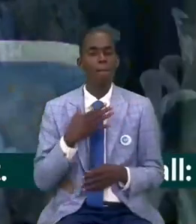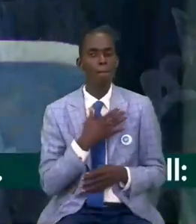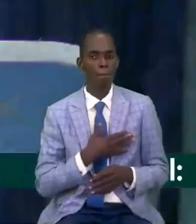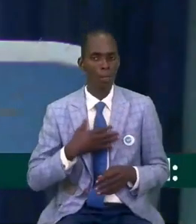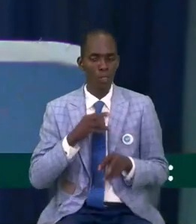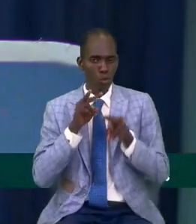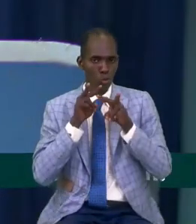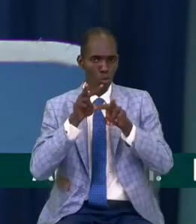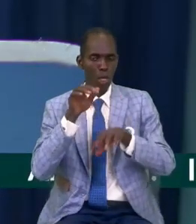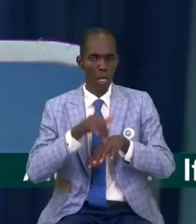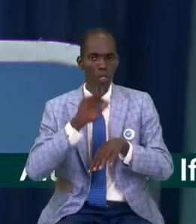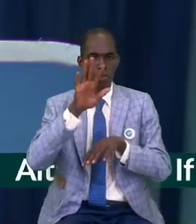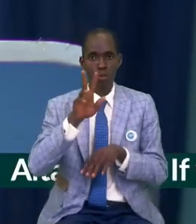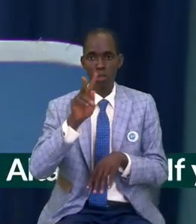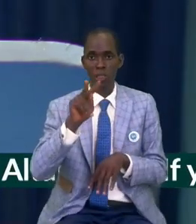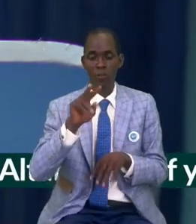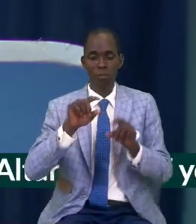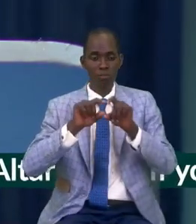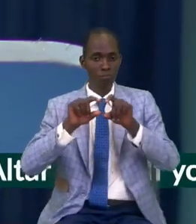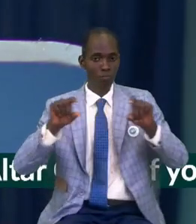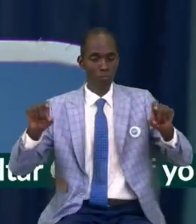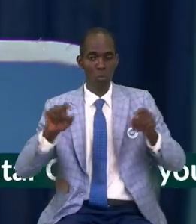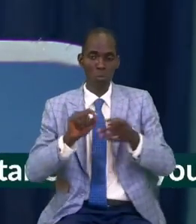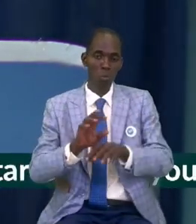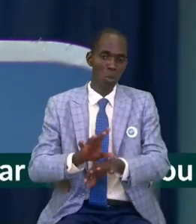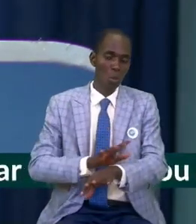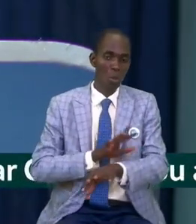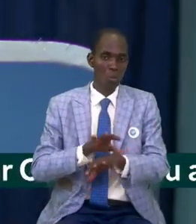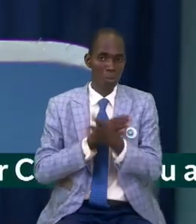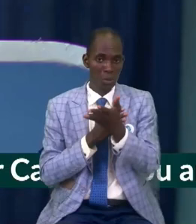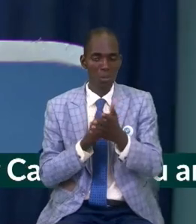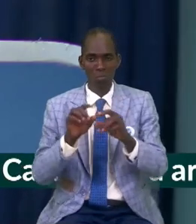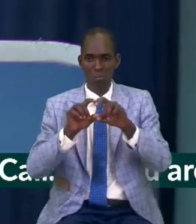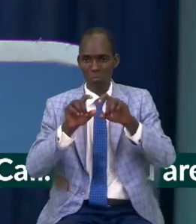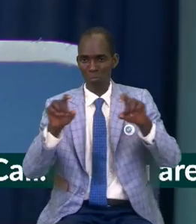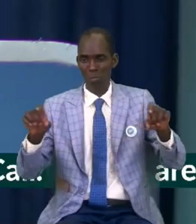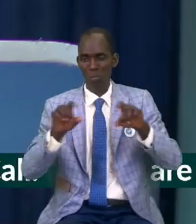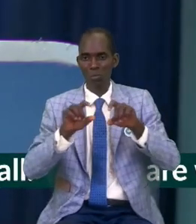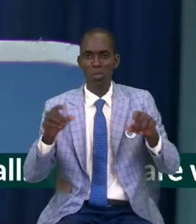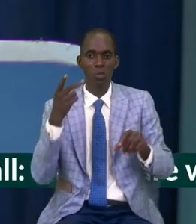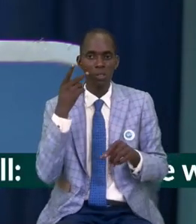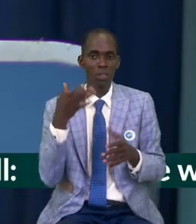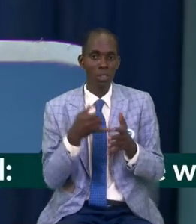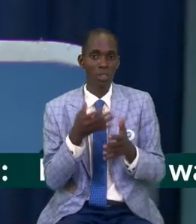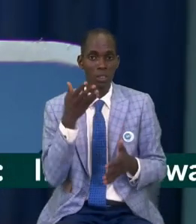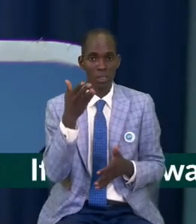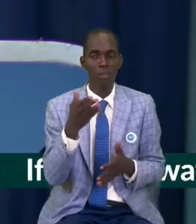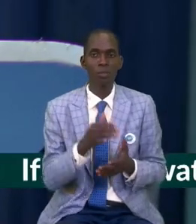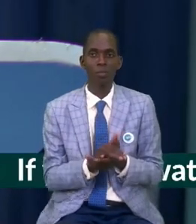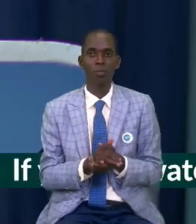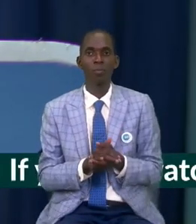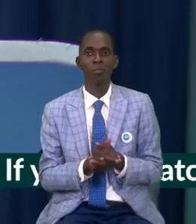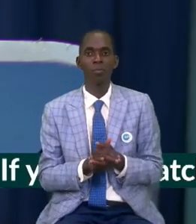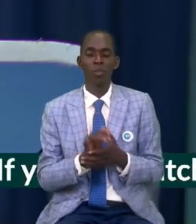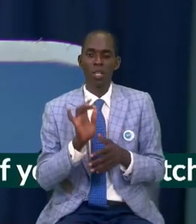a link that will right on their screen. Click on that link. A form